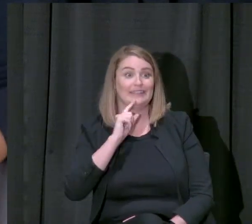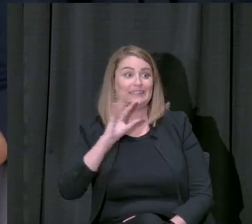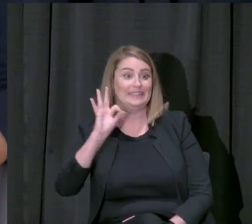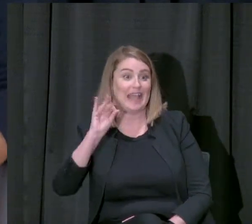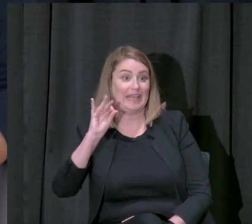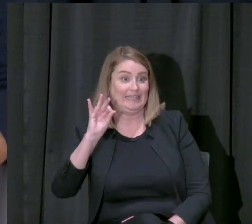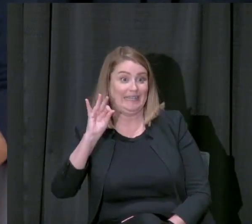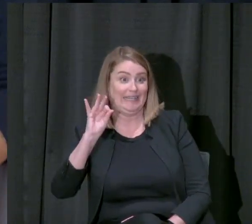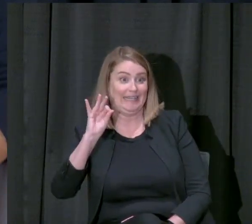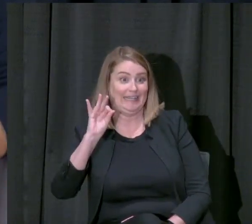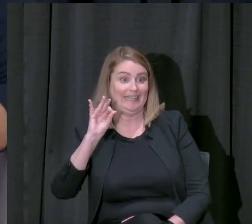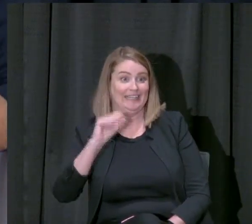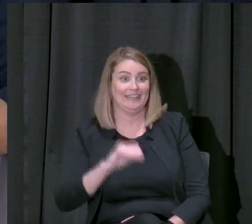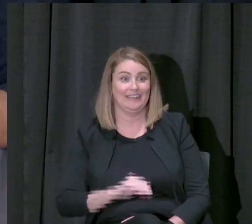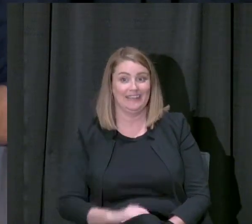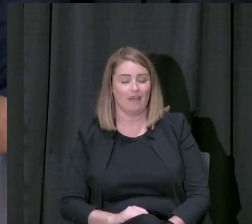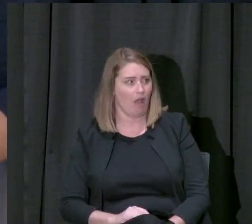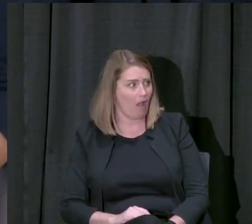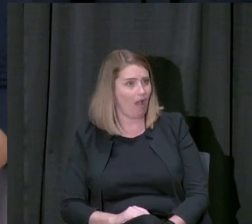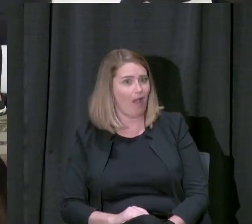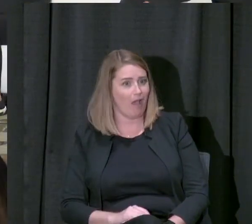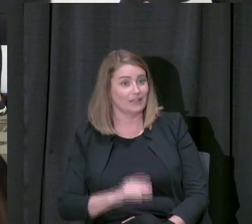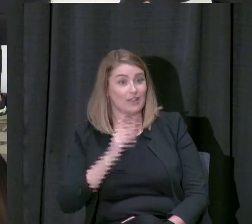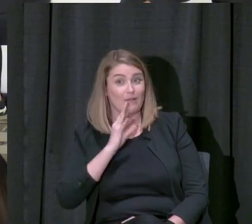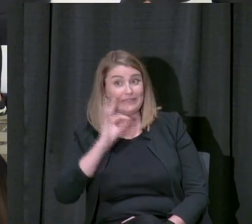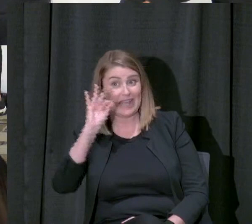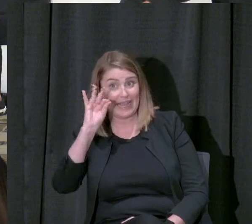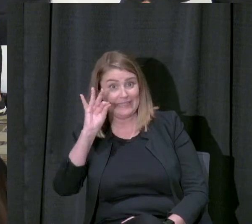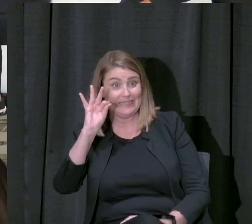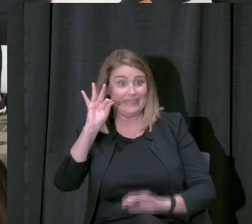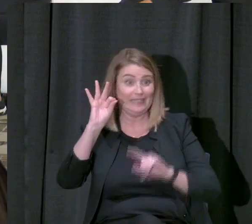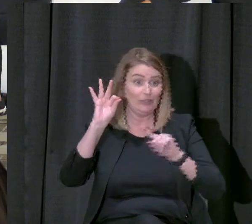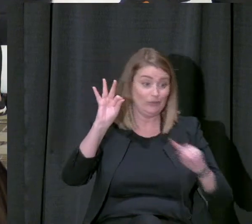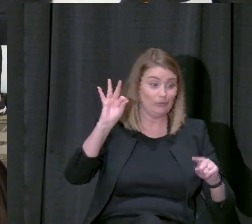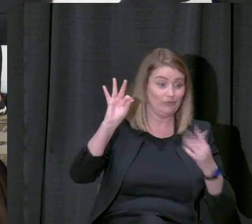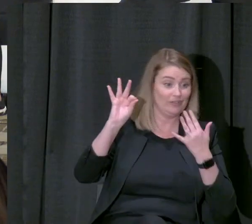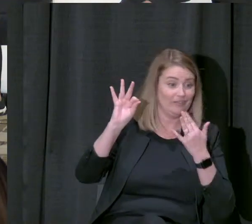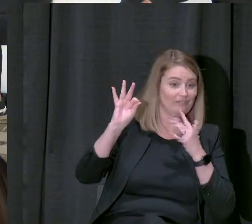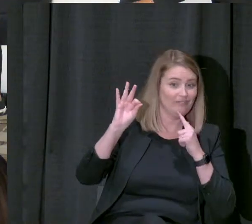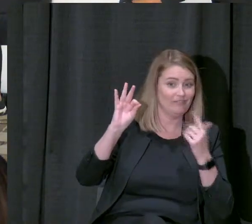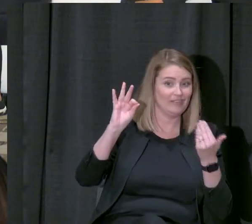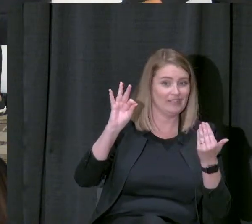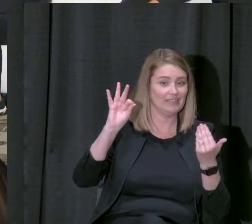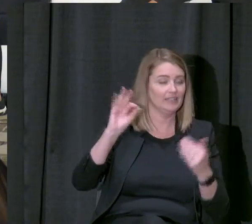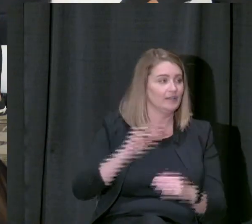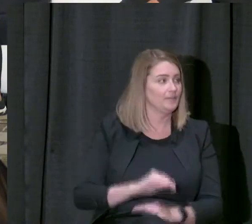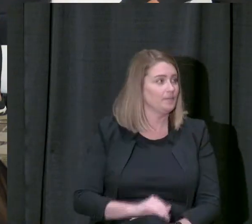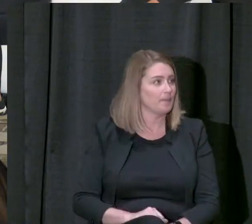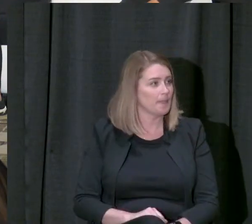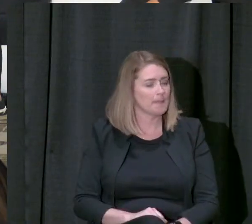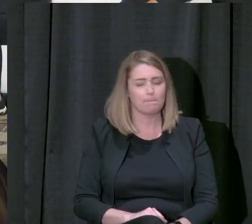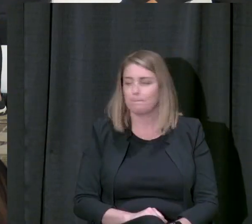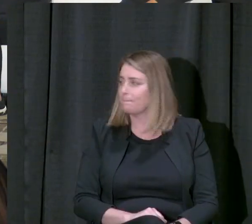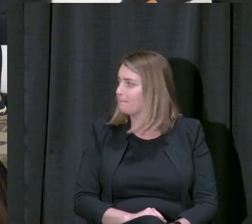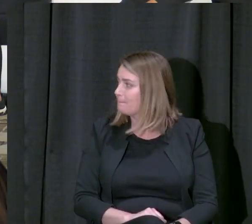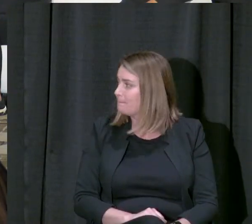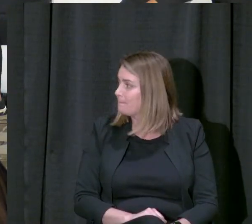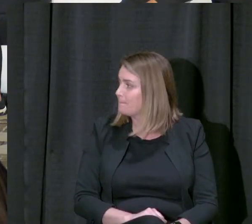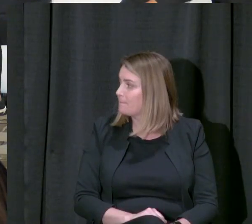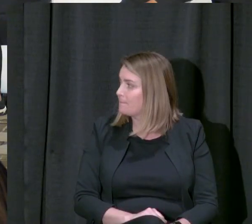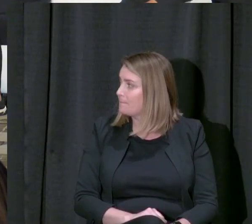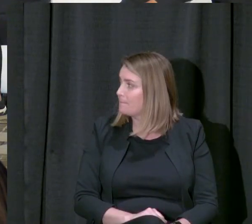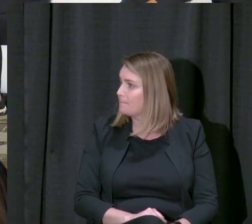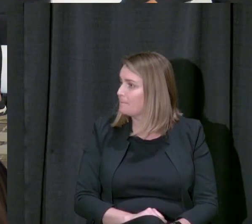that's very good. So we're very inclusive. Yeah. So I think it's basically, it boils down to people who really want access to information,